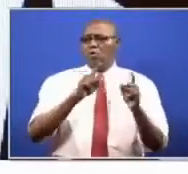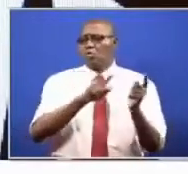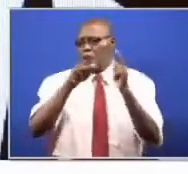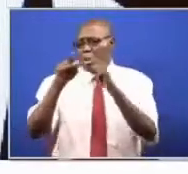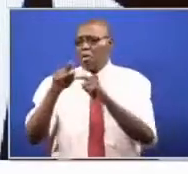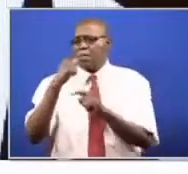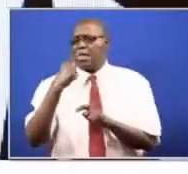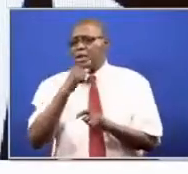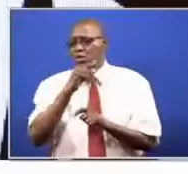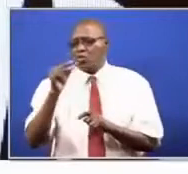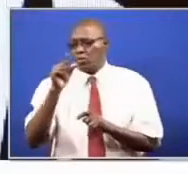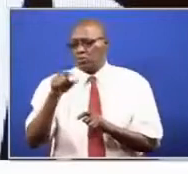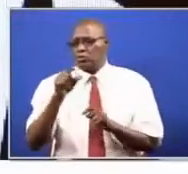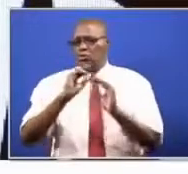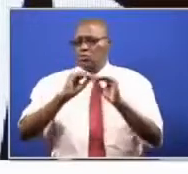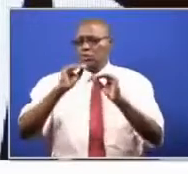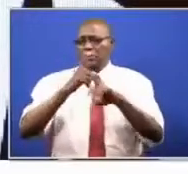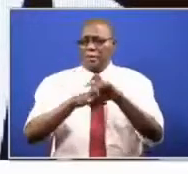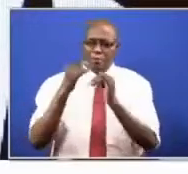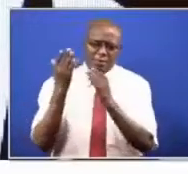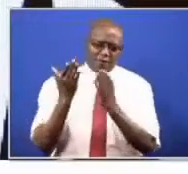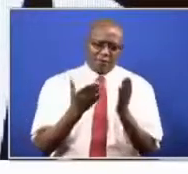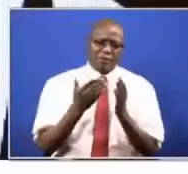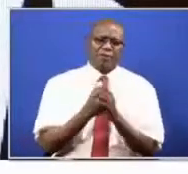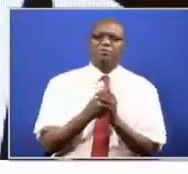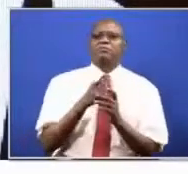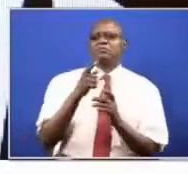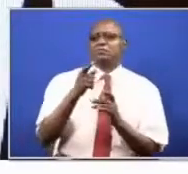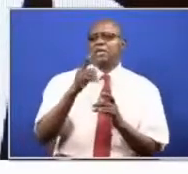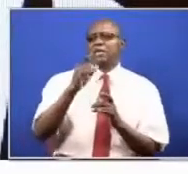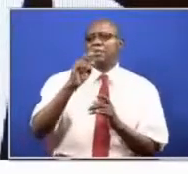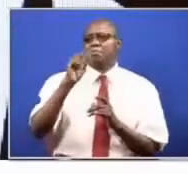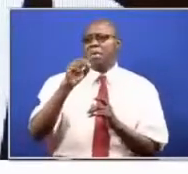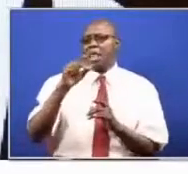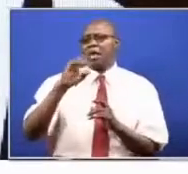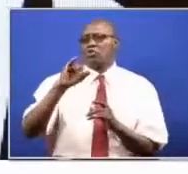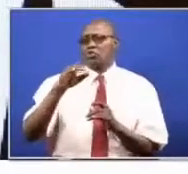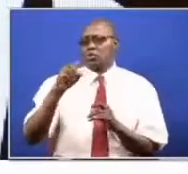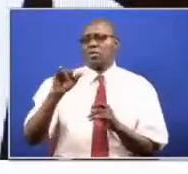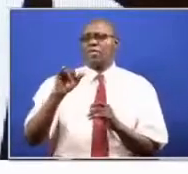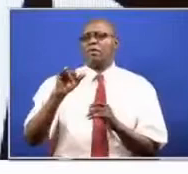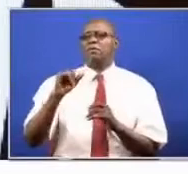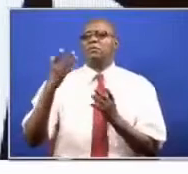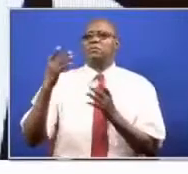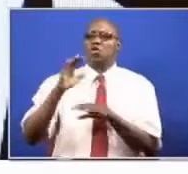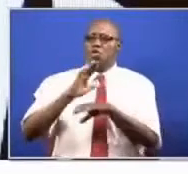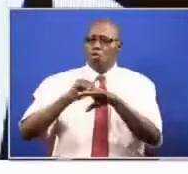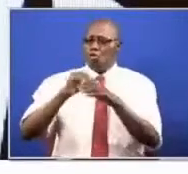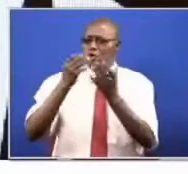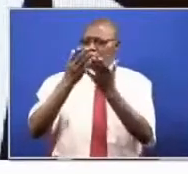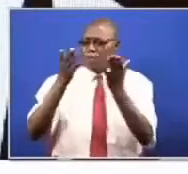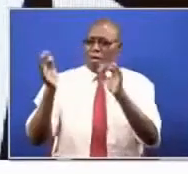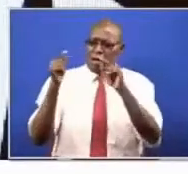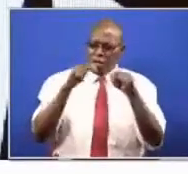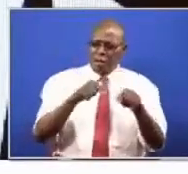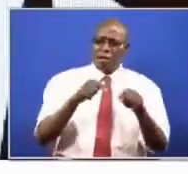Narok Red Cross representative Leah Milantoy called upon Narok residents to donate blood whenever the Kenya